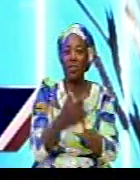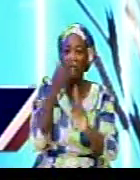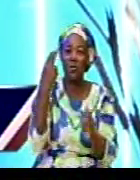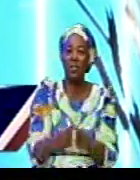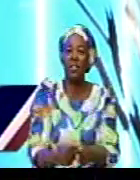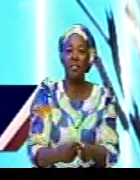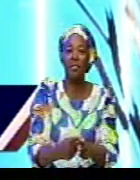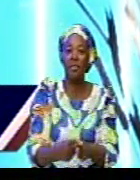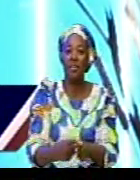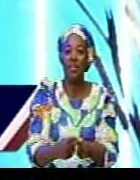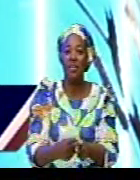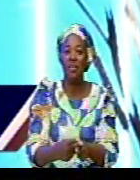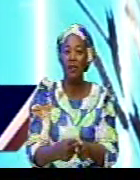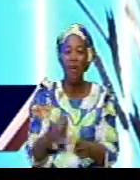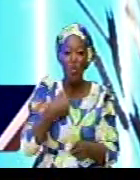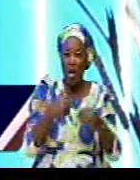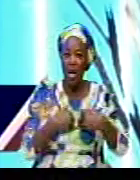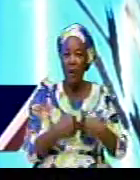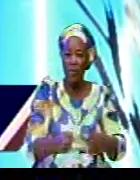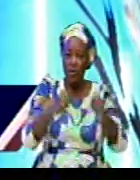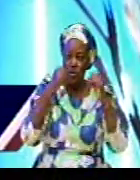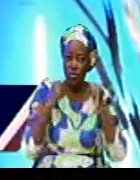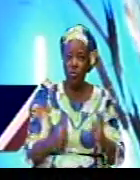God. It will happen.